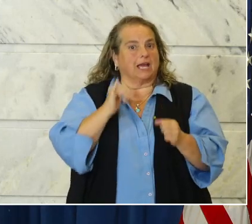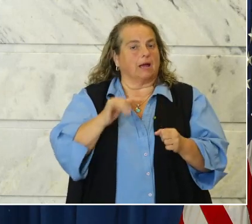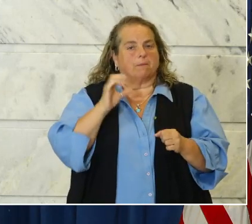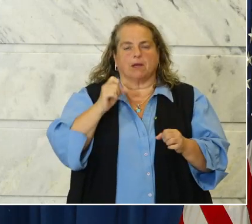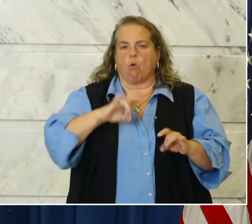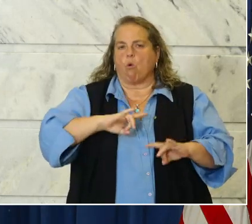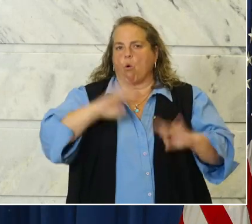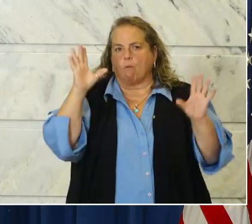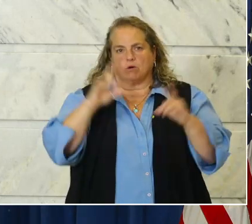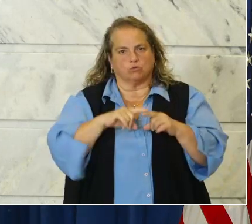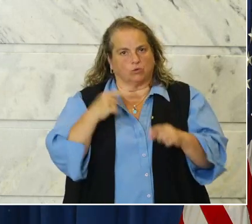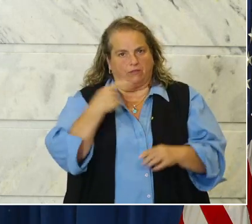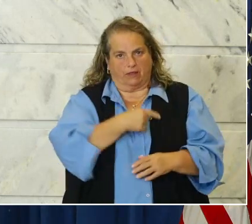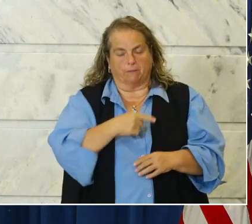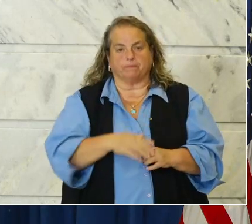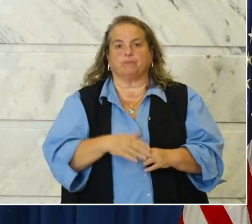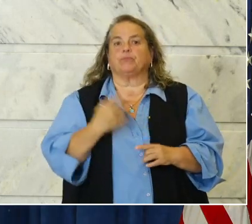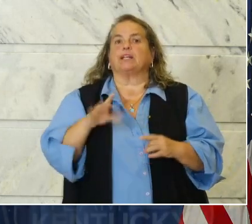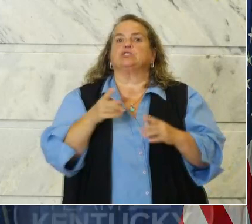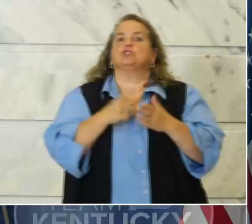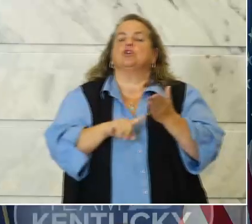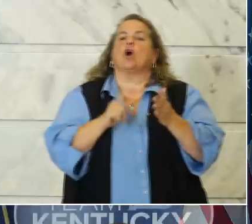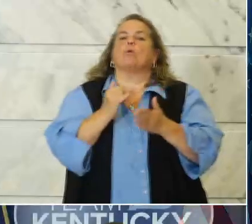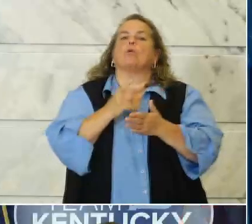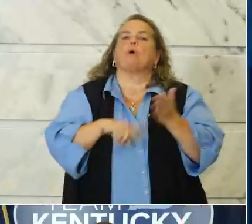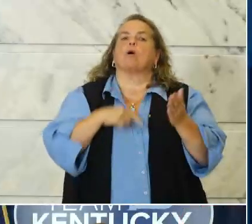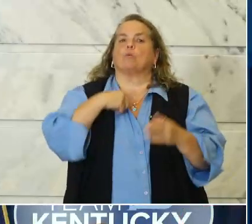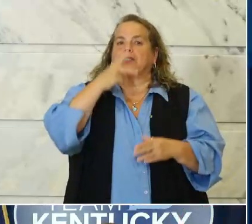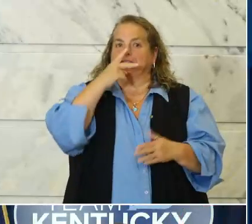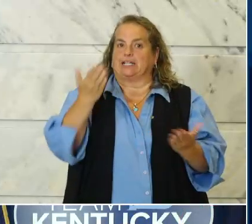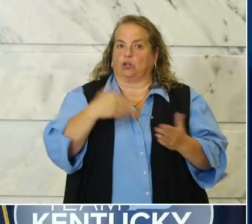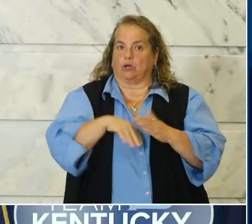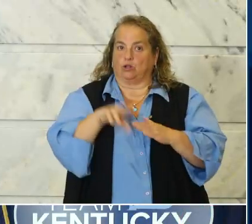for them. Let's start with what we're seeing in the United States.